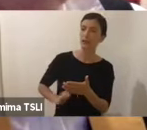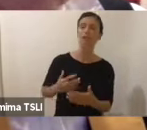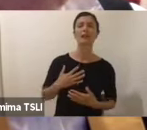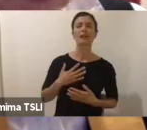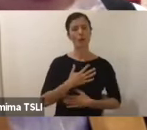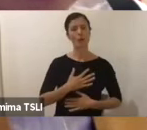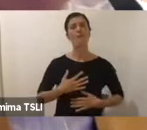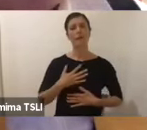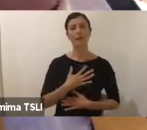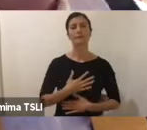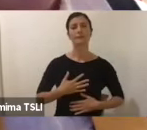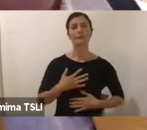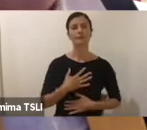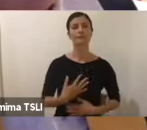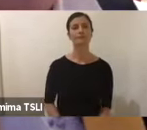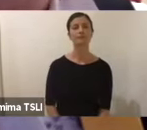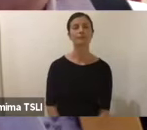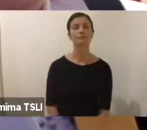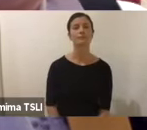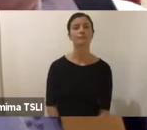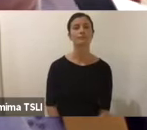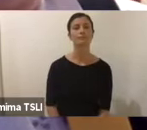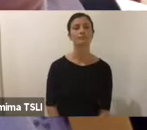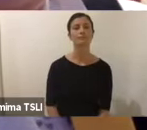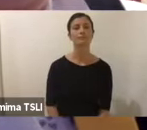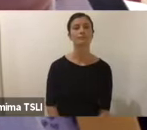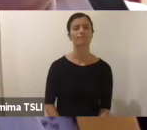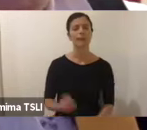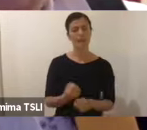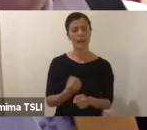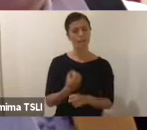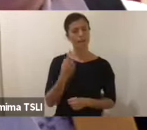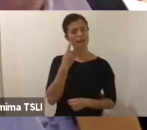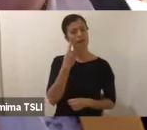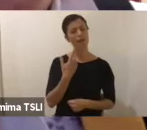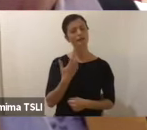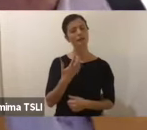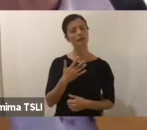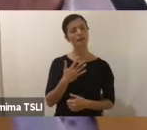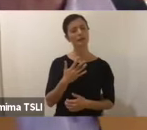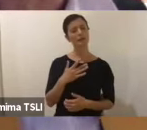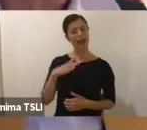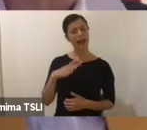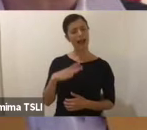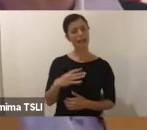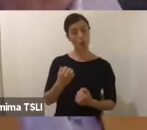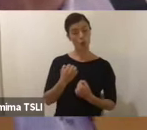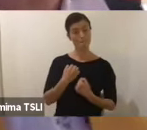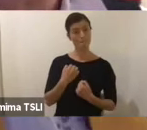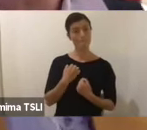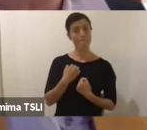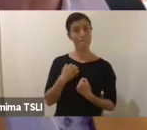and one of the things that made me think about was to start to explore my own conditioning my own um